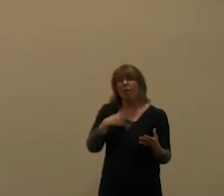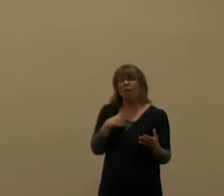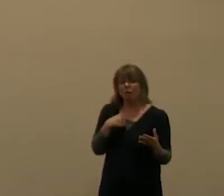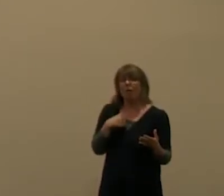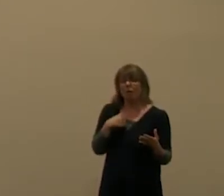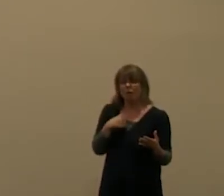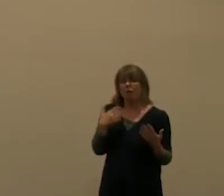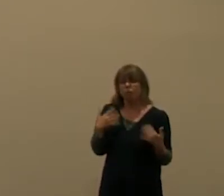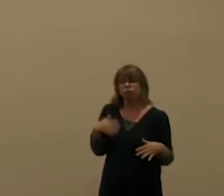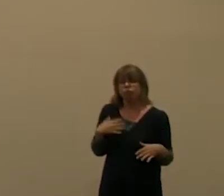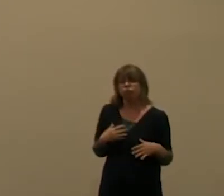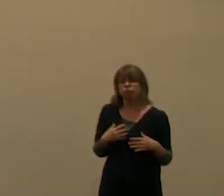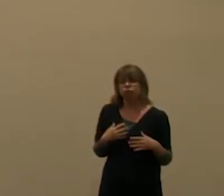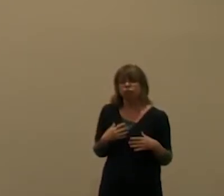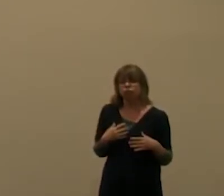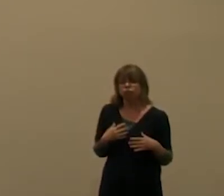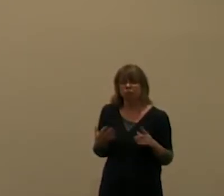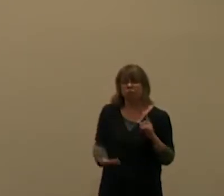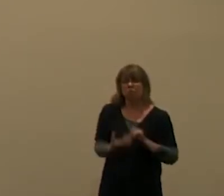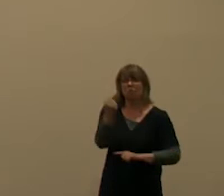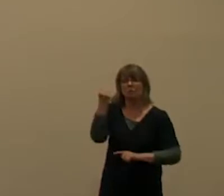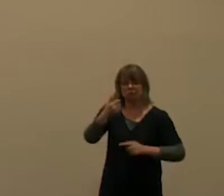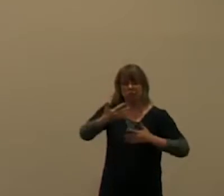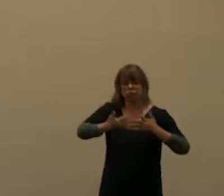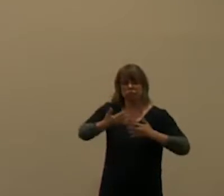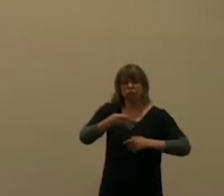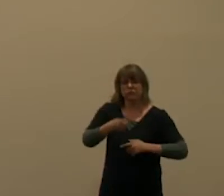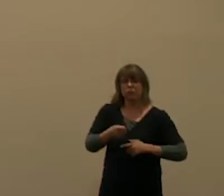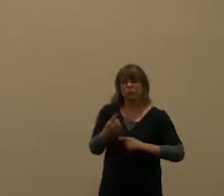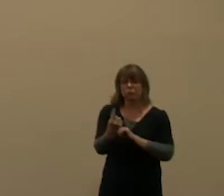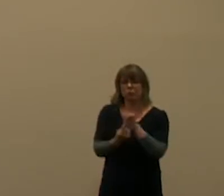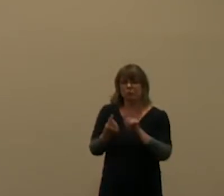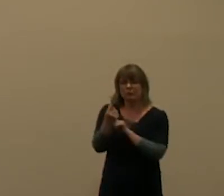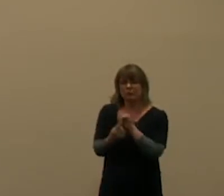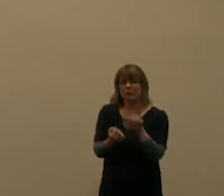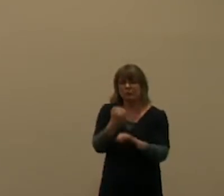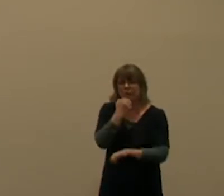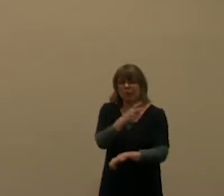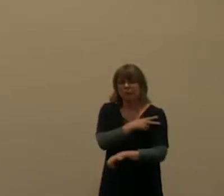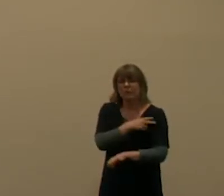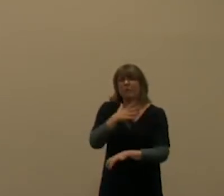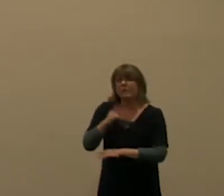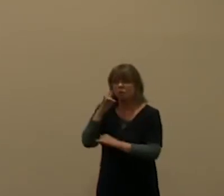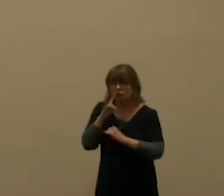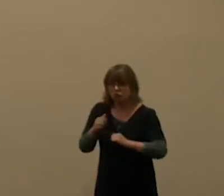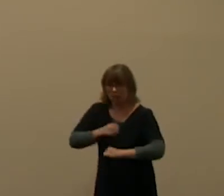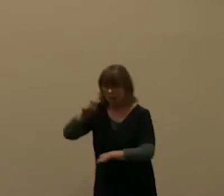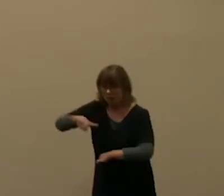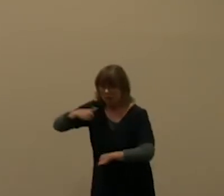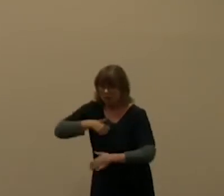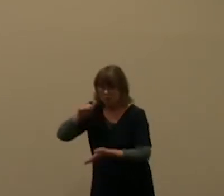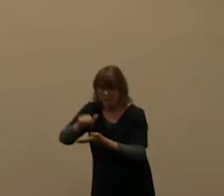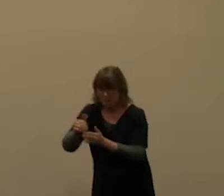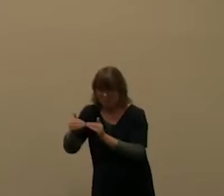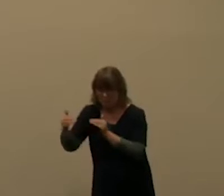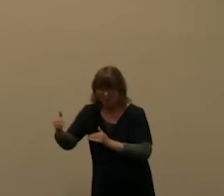pretty spectacular finding that they did. I need to check with my customers if that's actually the case, because I don't